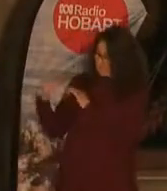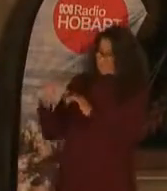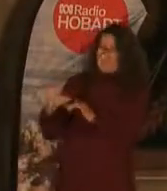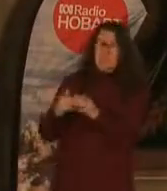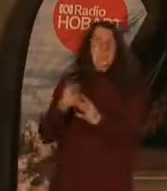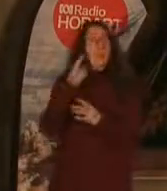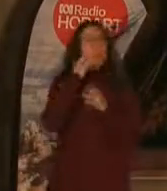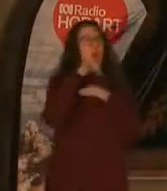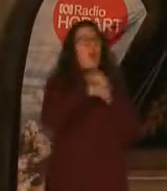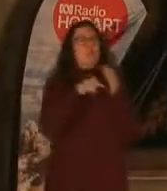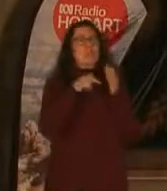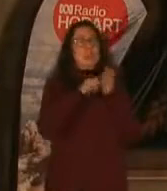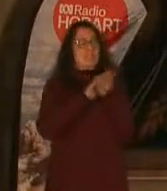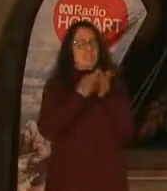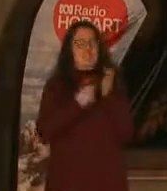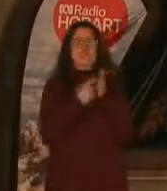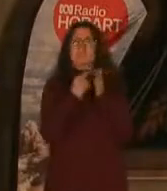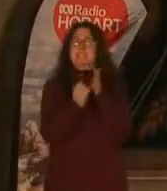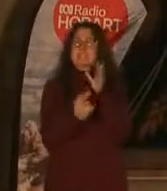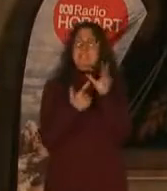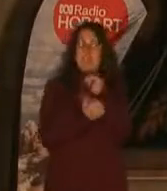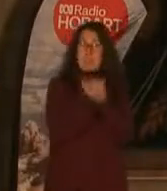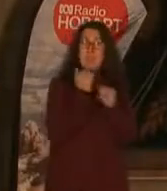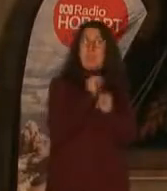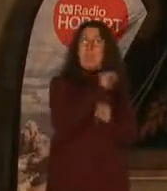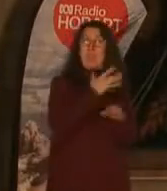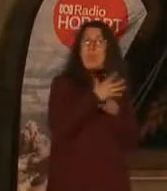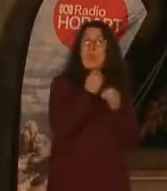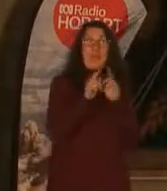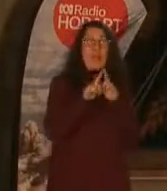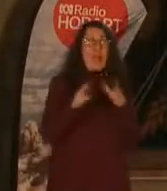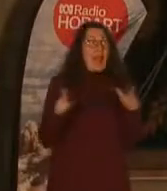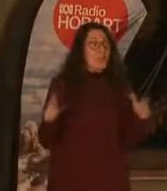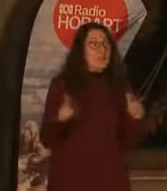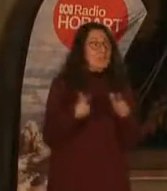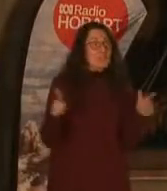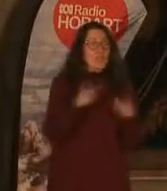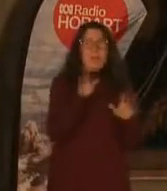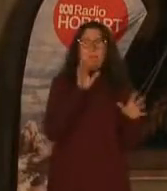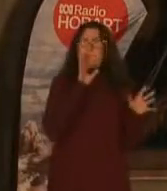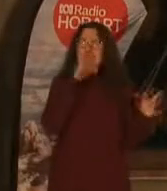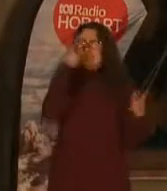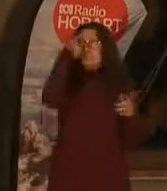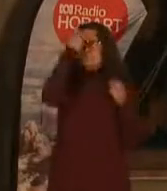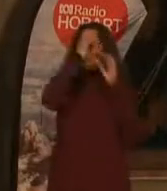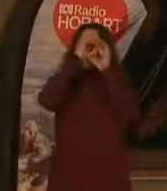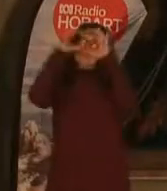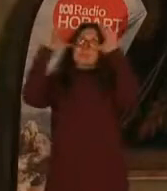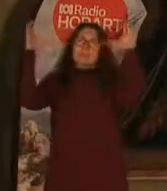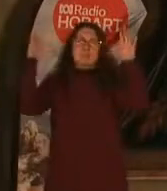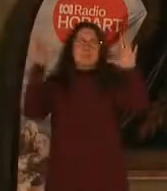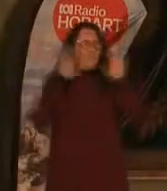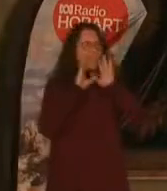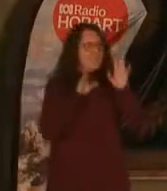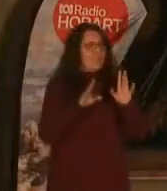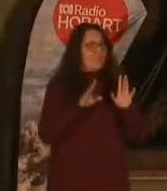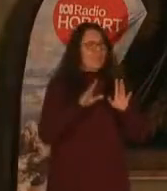Teresa's work with language and the incredible imagination that she has. When we want to